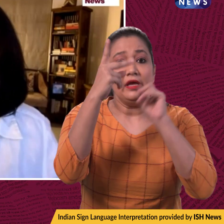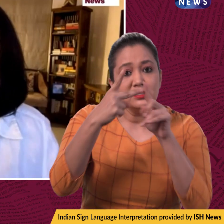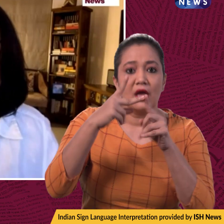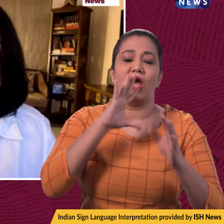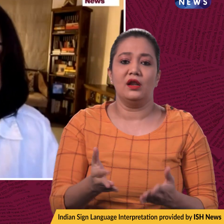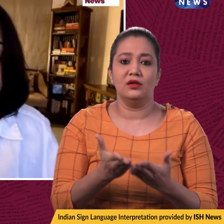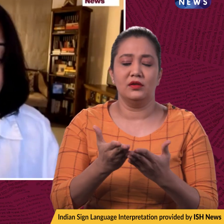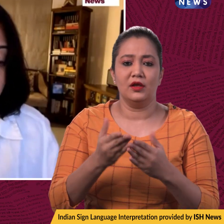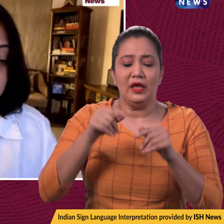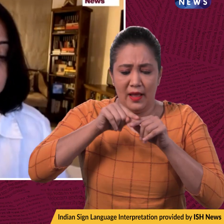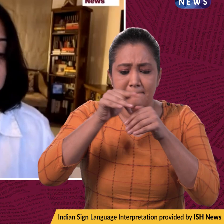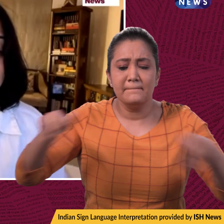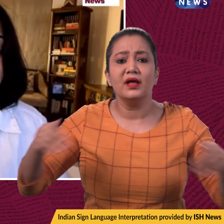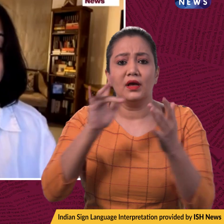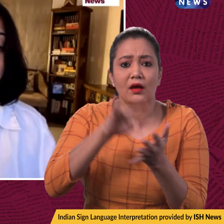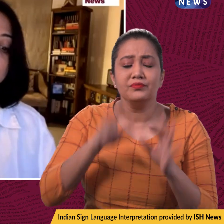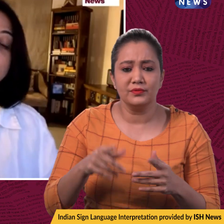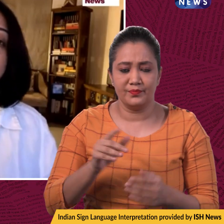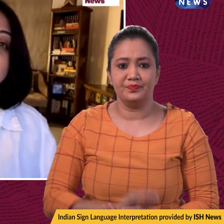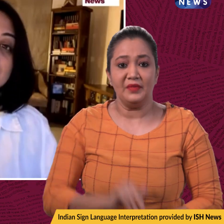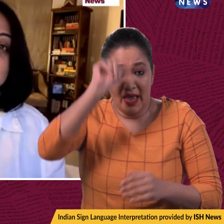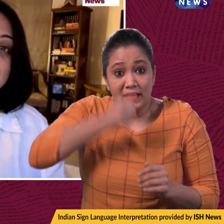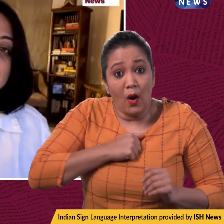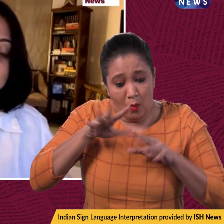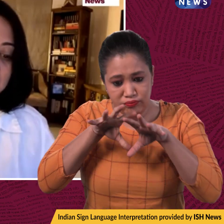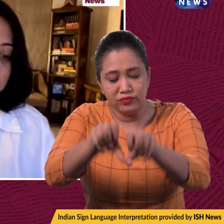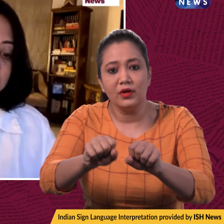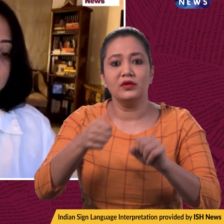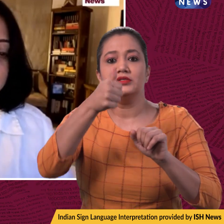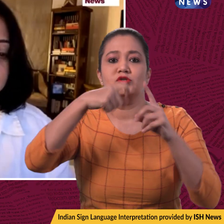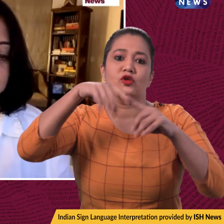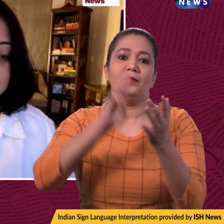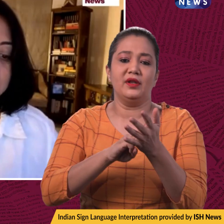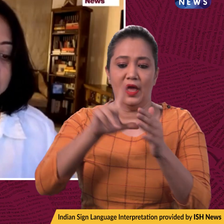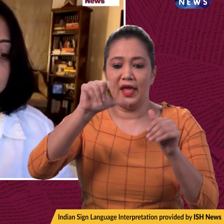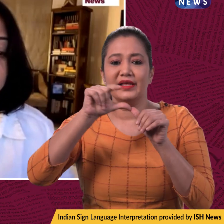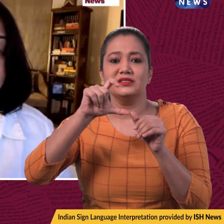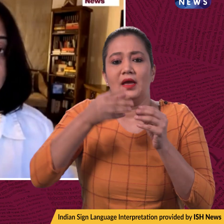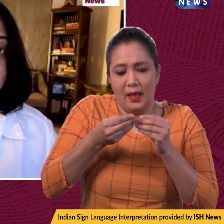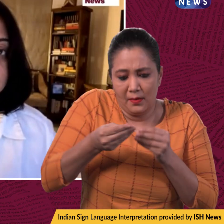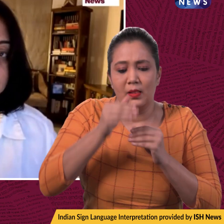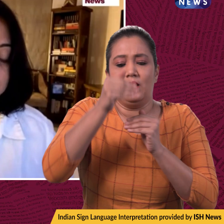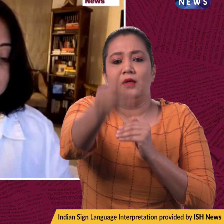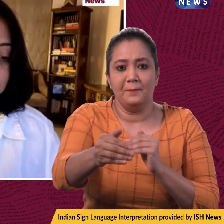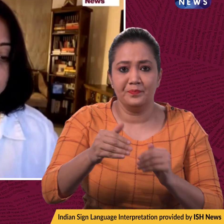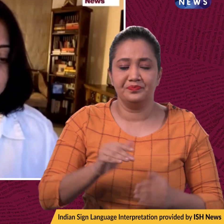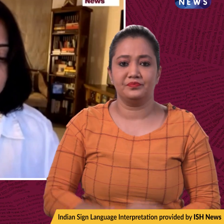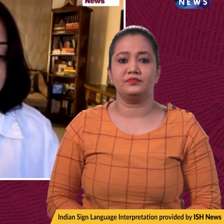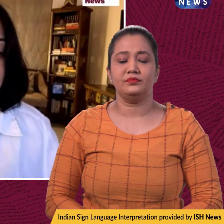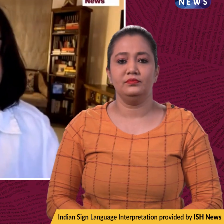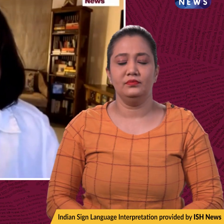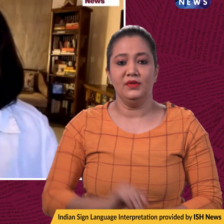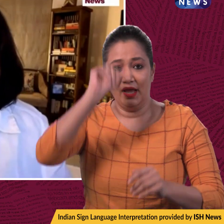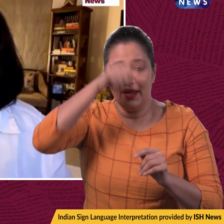second enclave lies approximately 6 kilometers within Indian territory between the line of actual control and the international